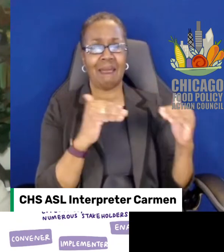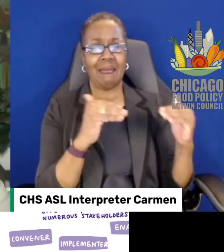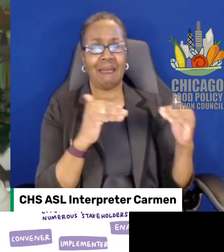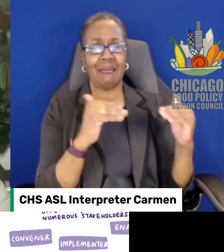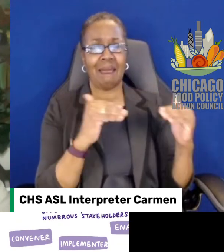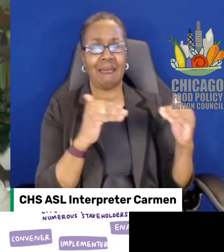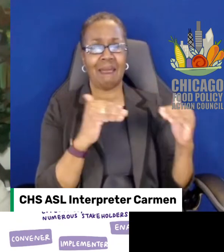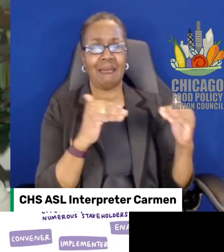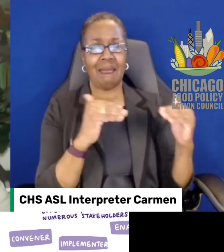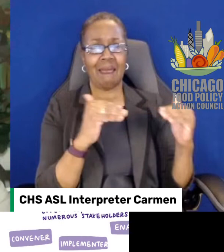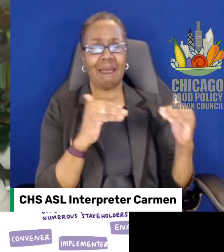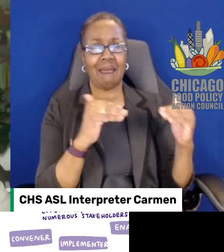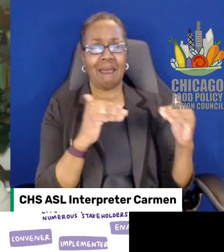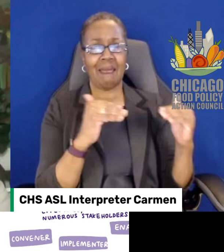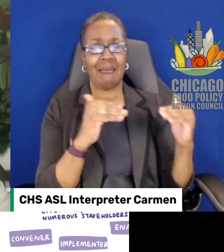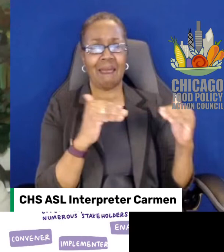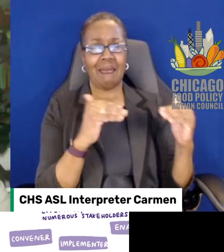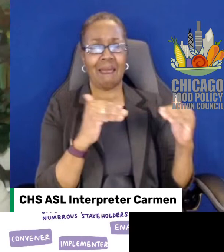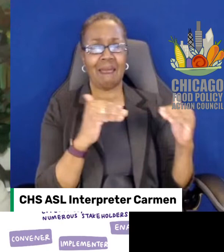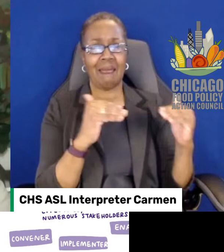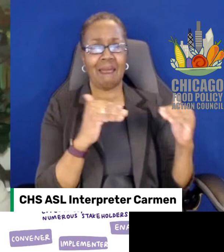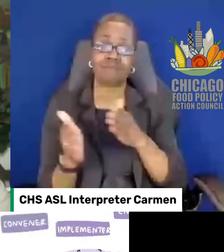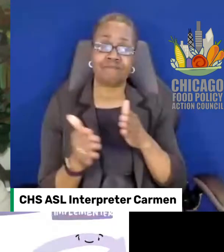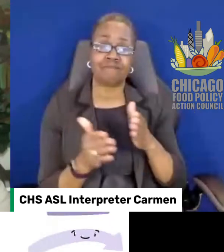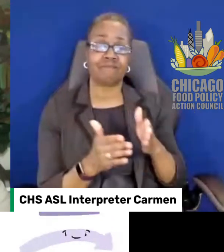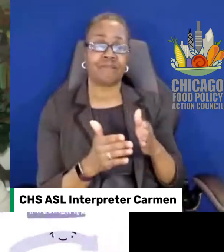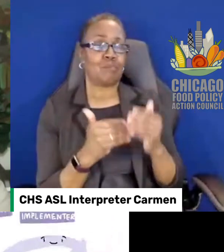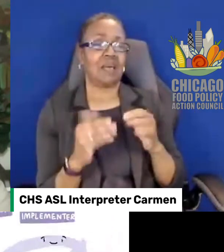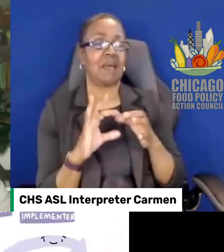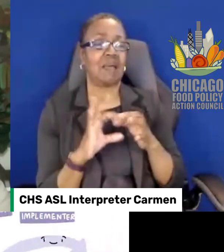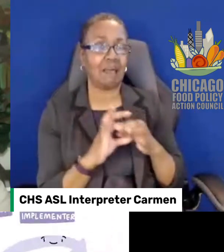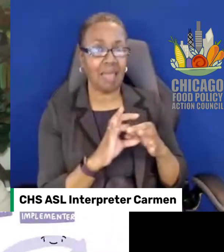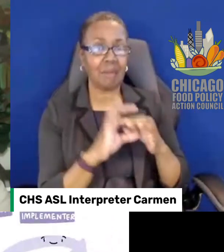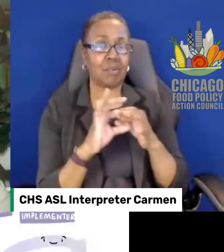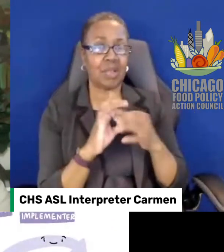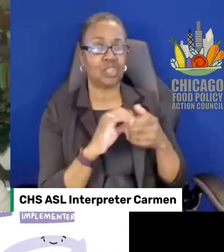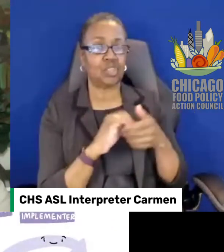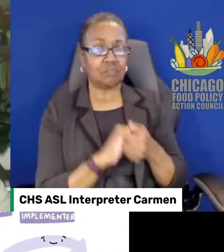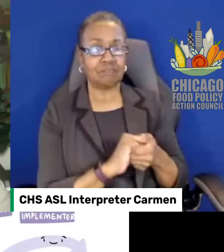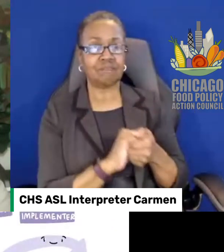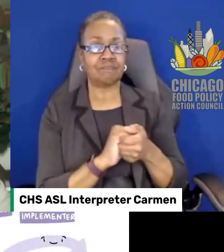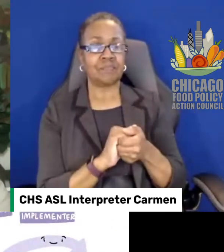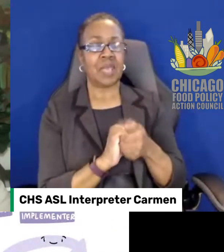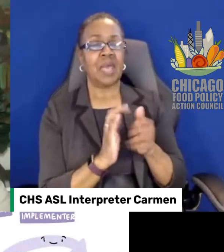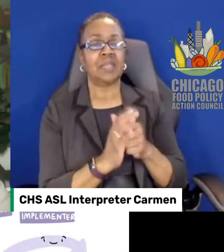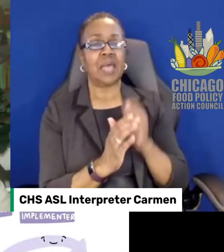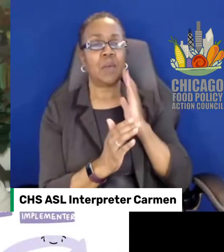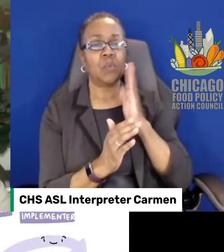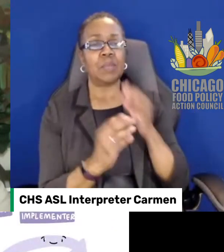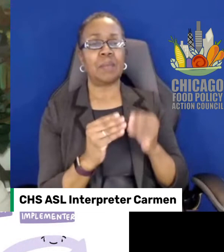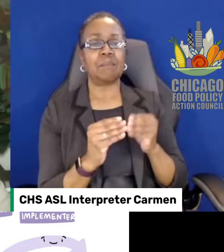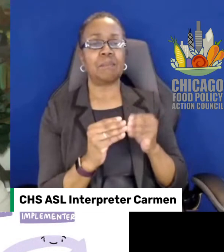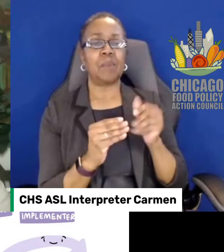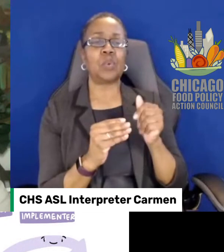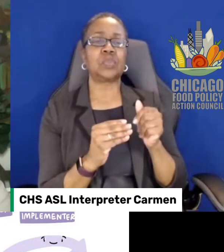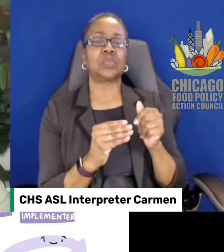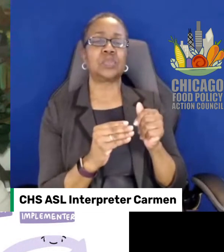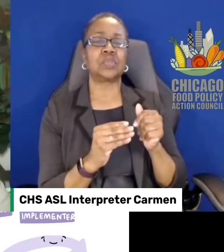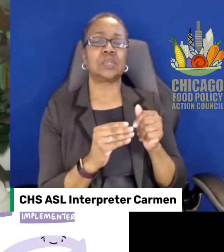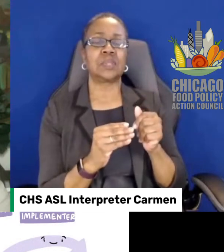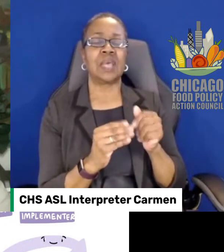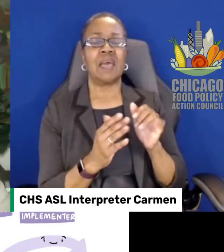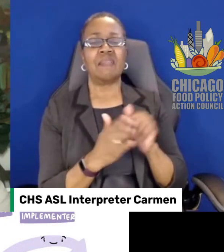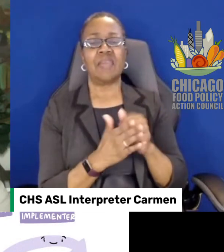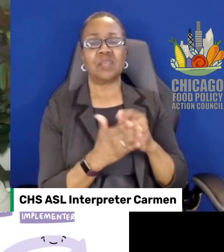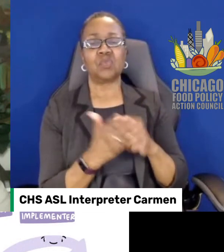lot towards this like process and collaboration pieces of this, which I think are what is going to be most, that is what will